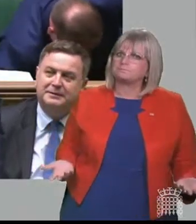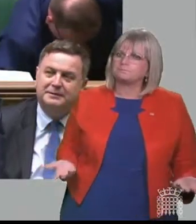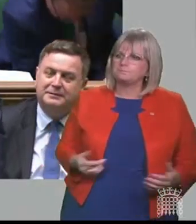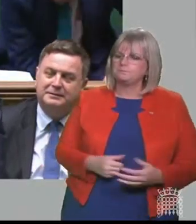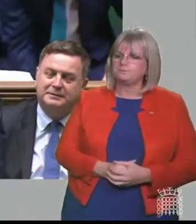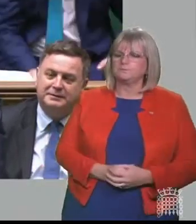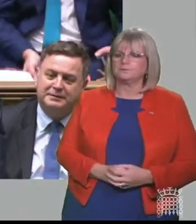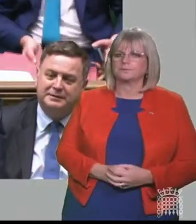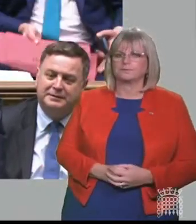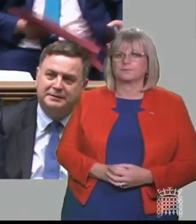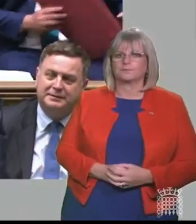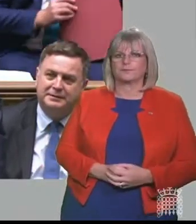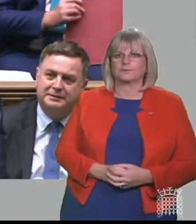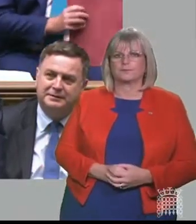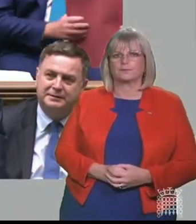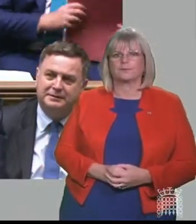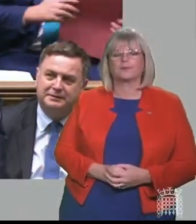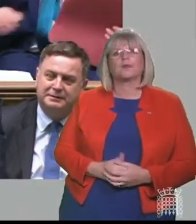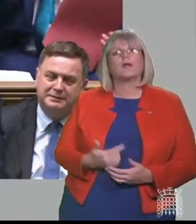growth,